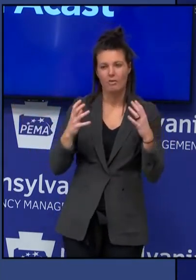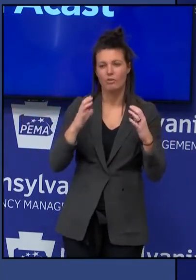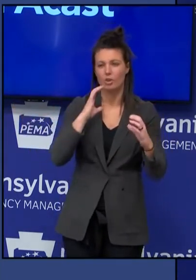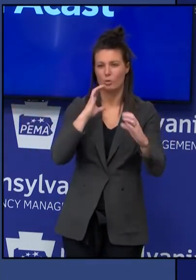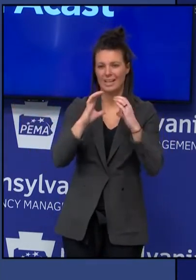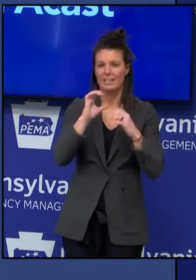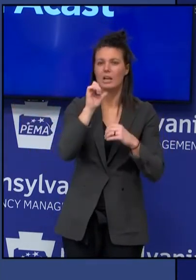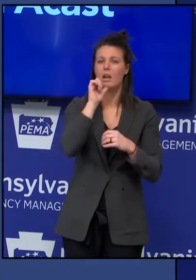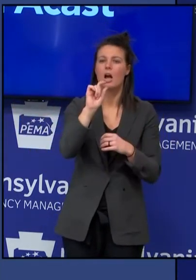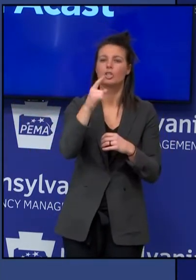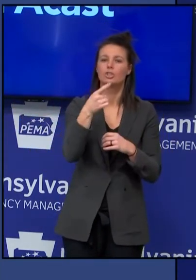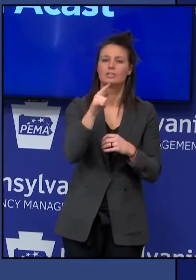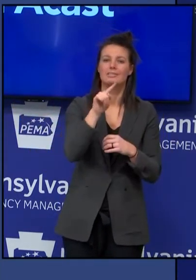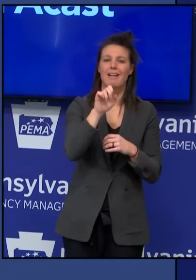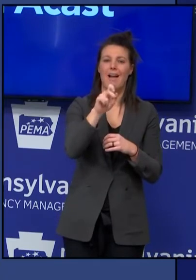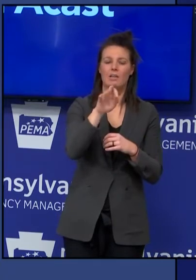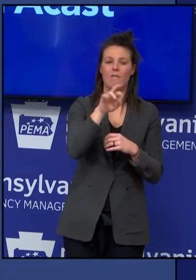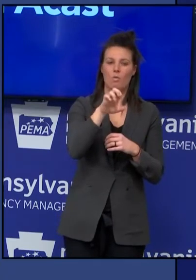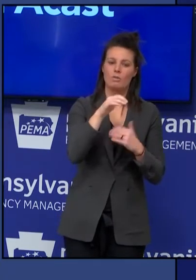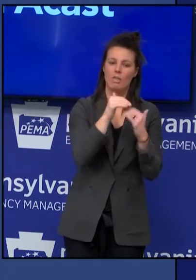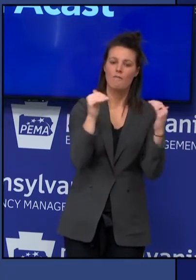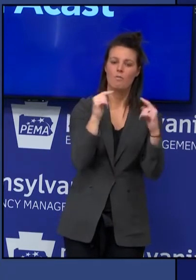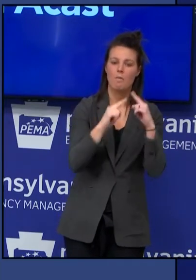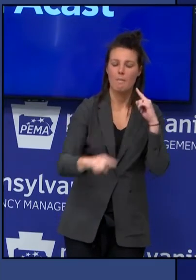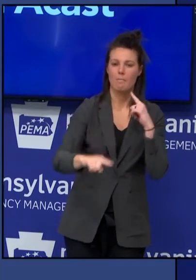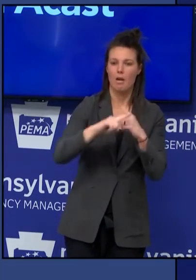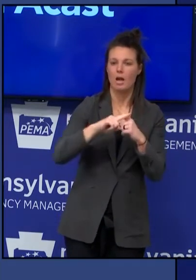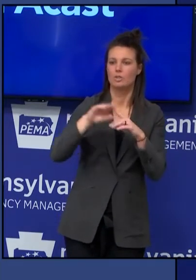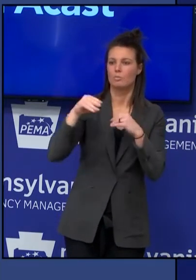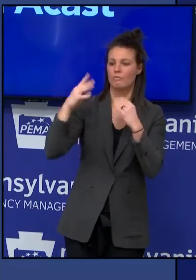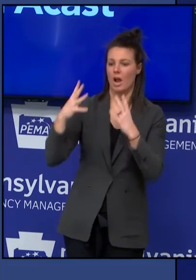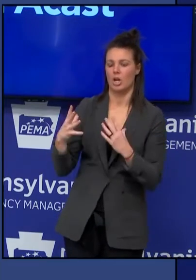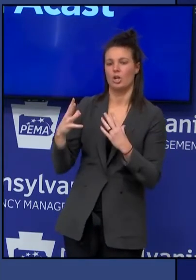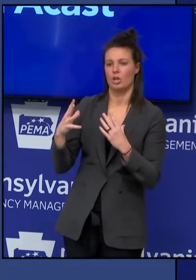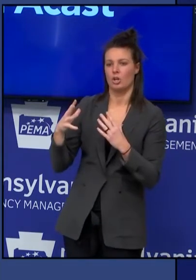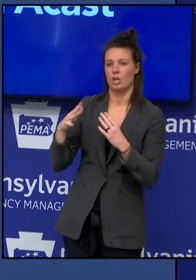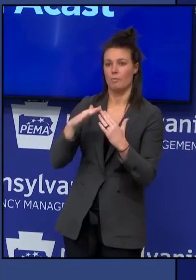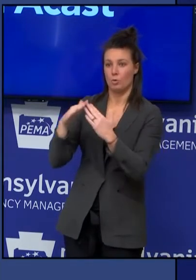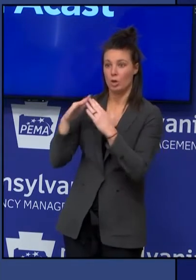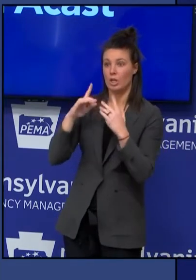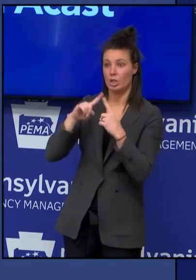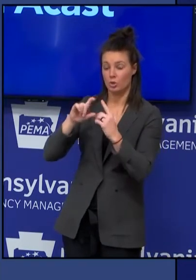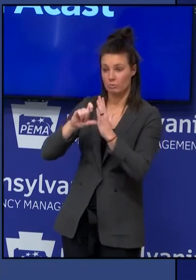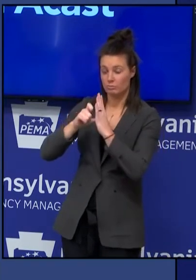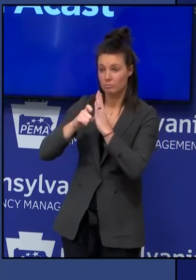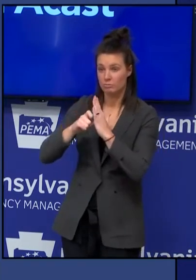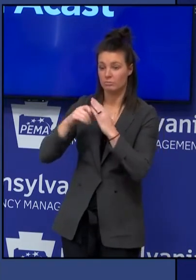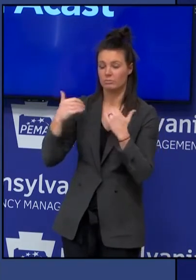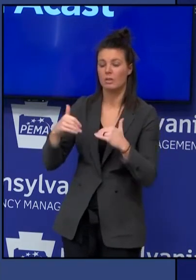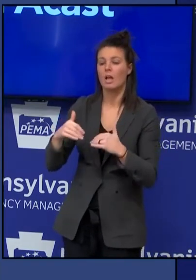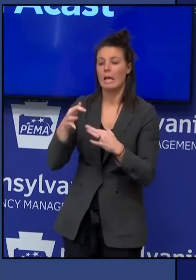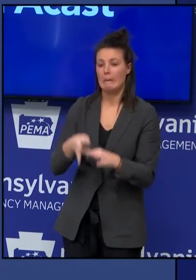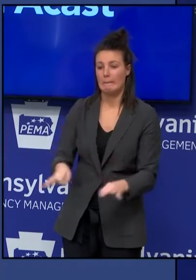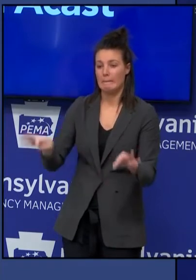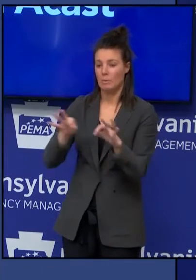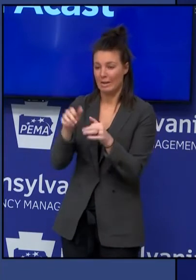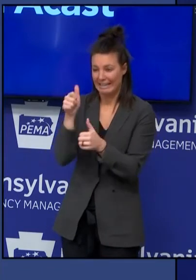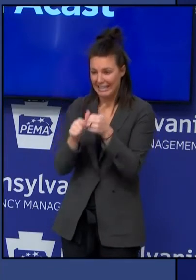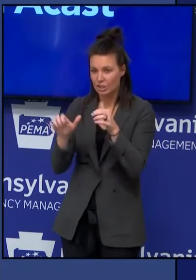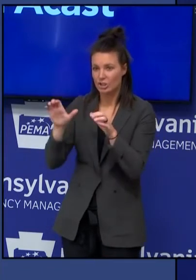the legislative task force level, but also with the provider community to reinforce that every action we are